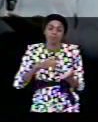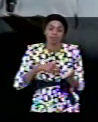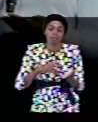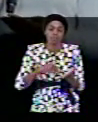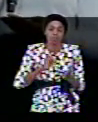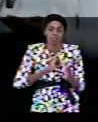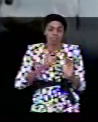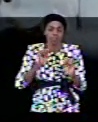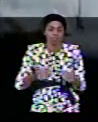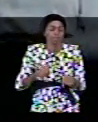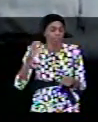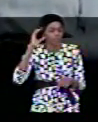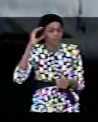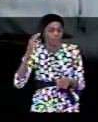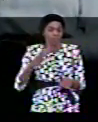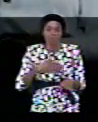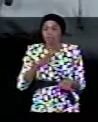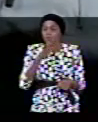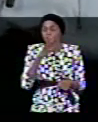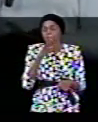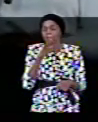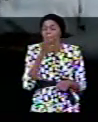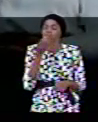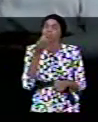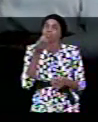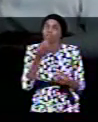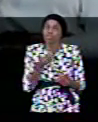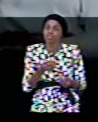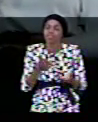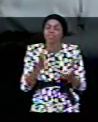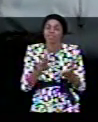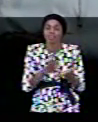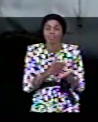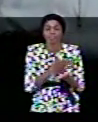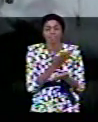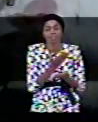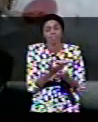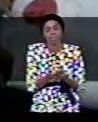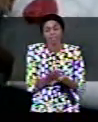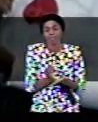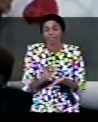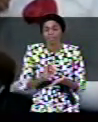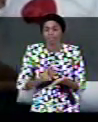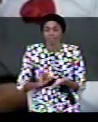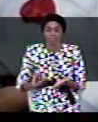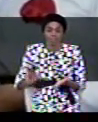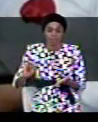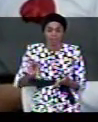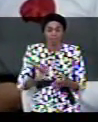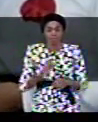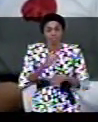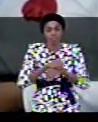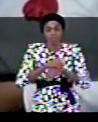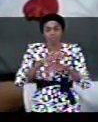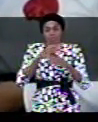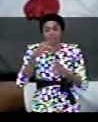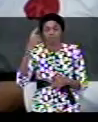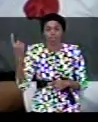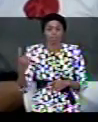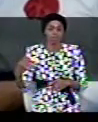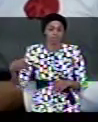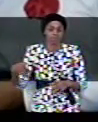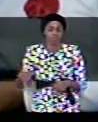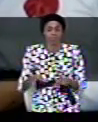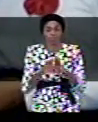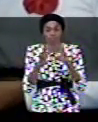read. I can hear my mother softly singing, Rock of Ages,